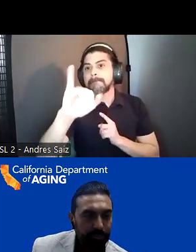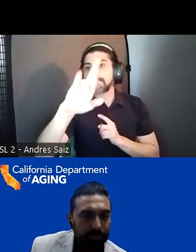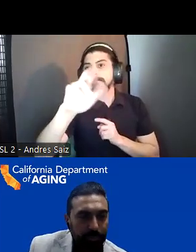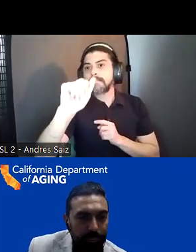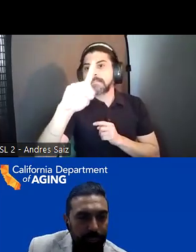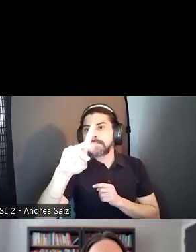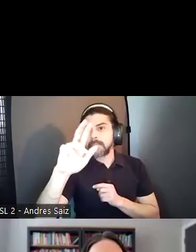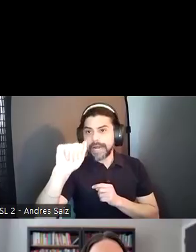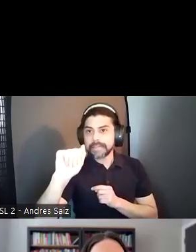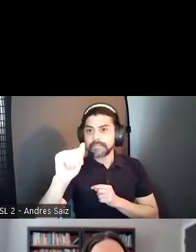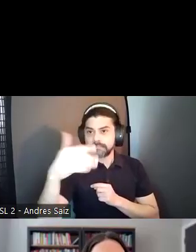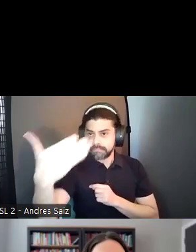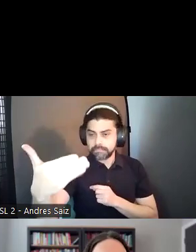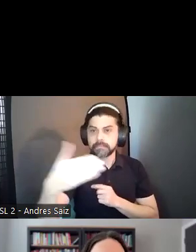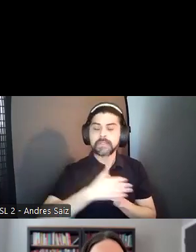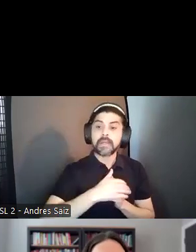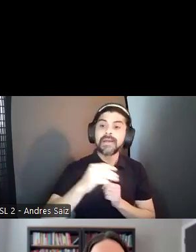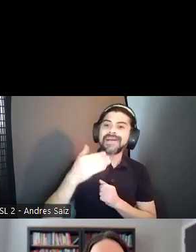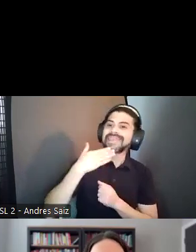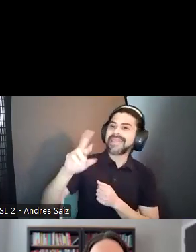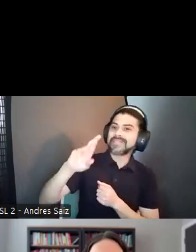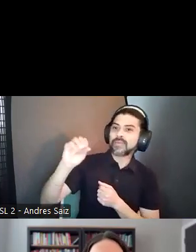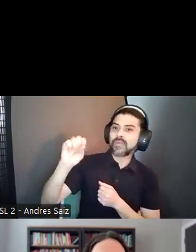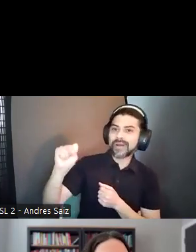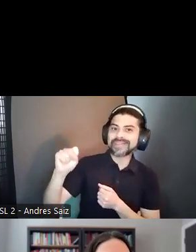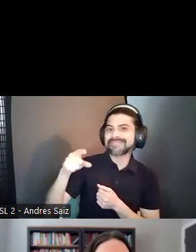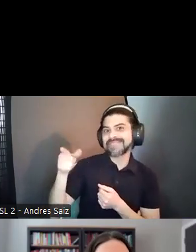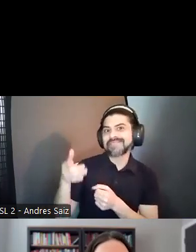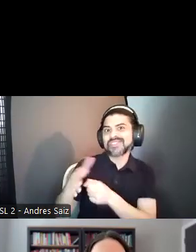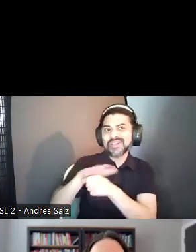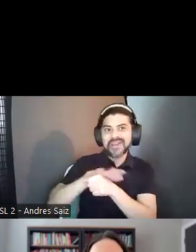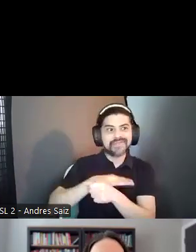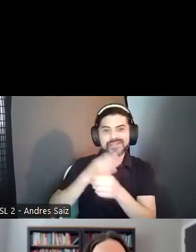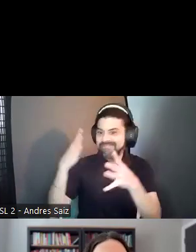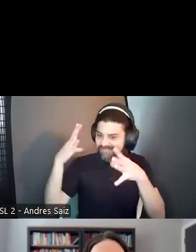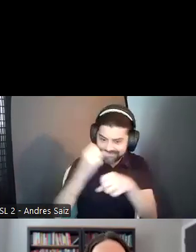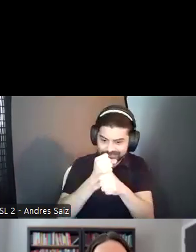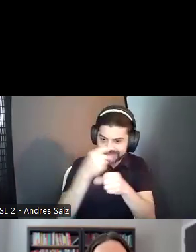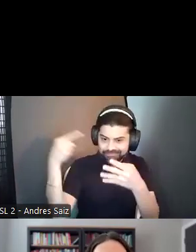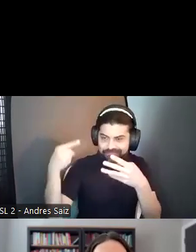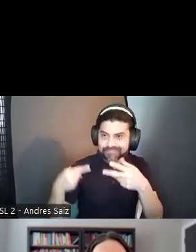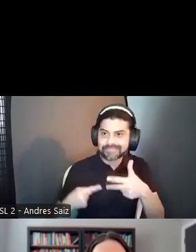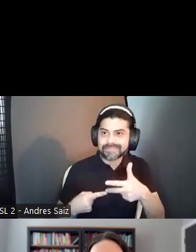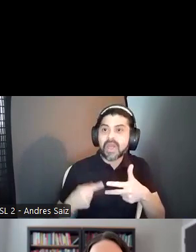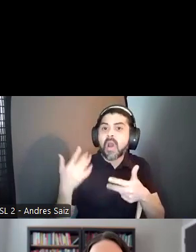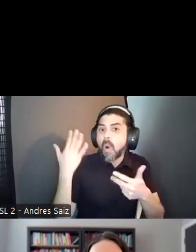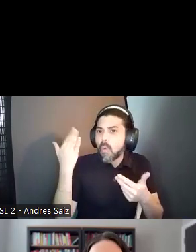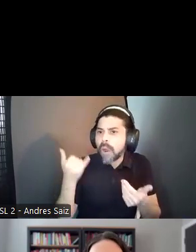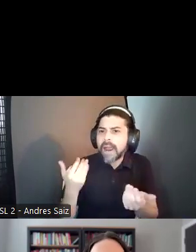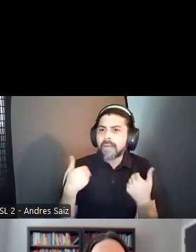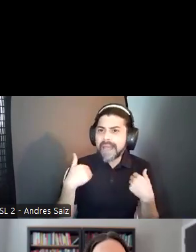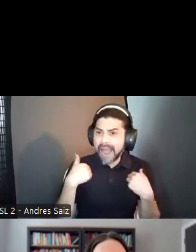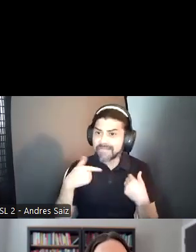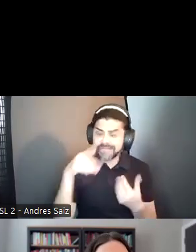Thanks, Ross. So Ross just covered really eloquently and succinctly why we're conducting this midpoint